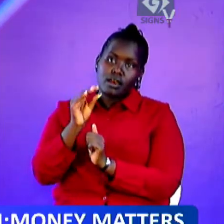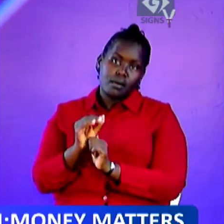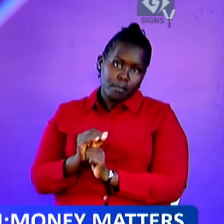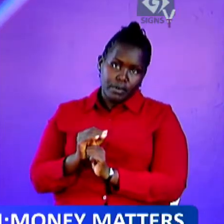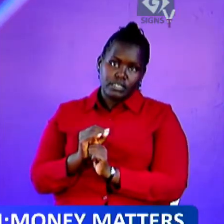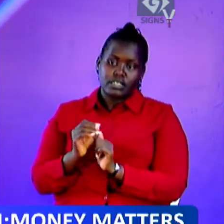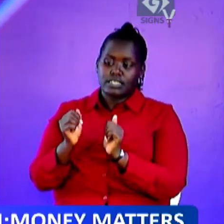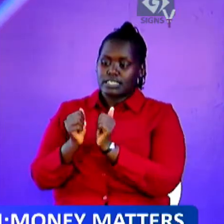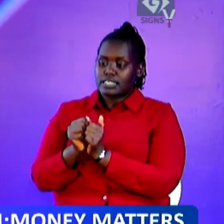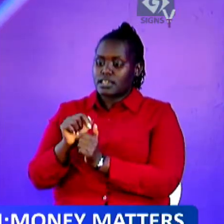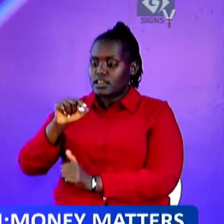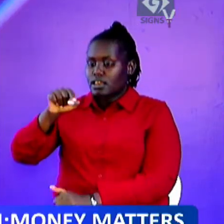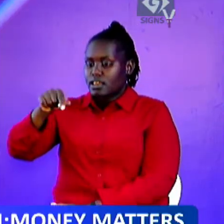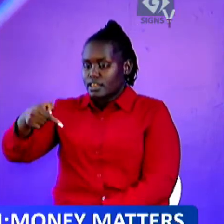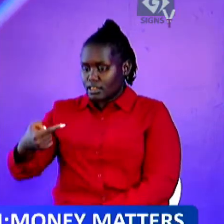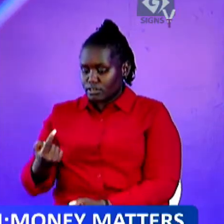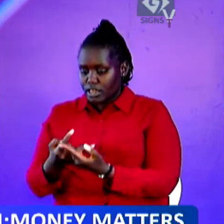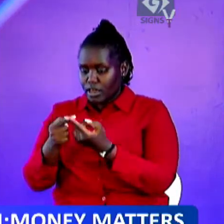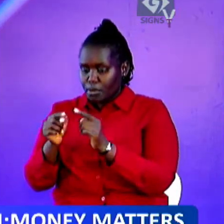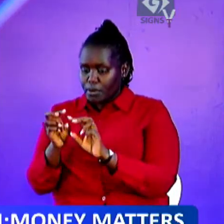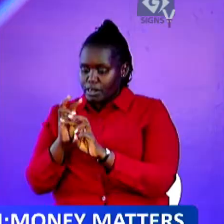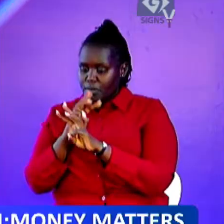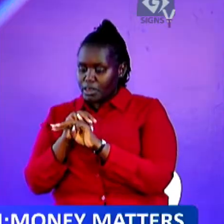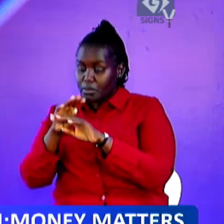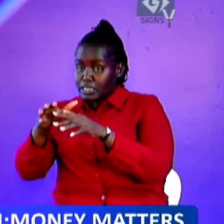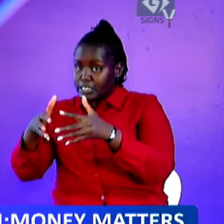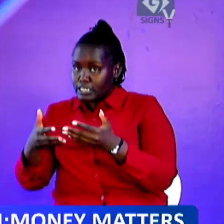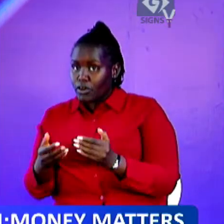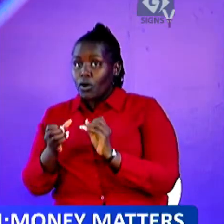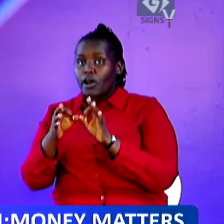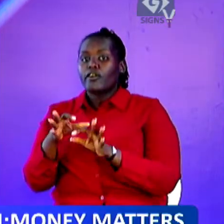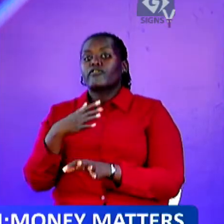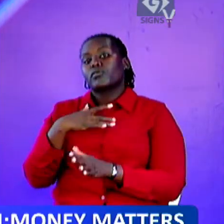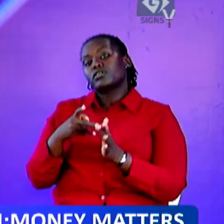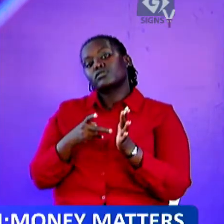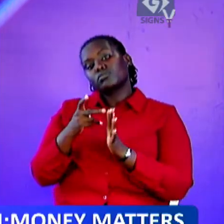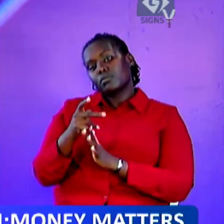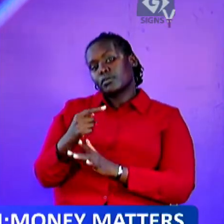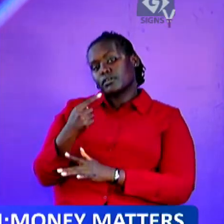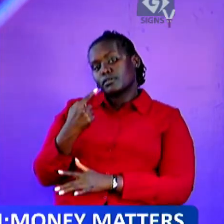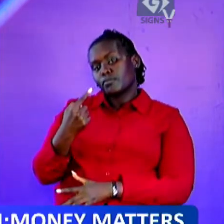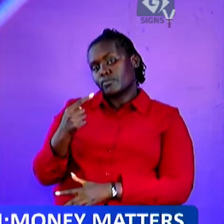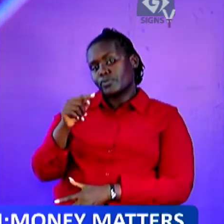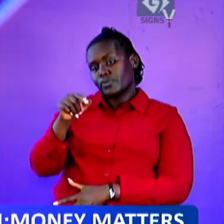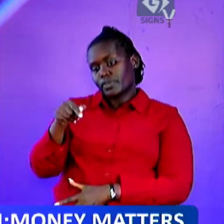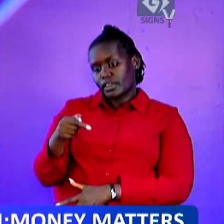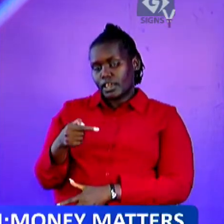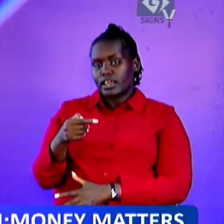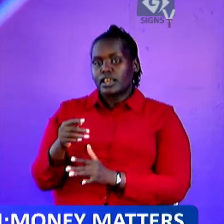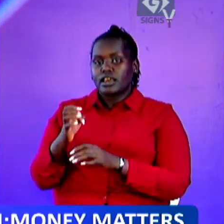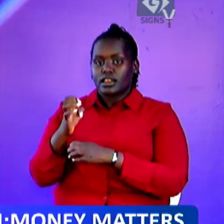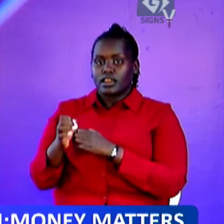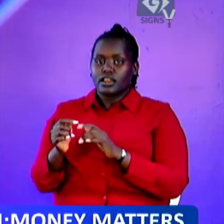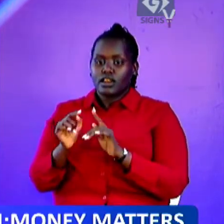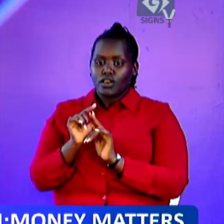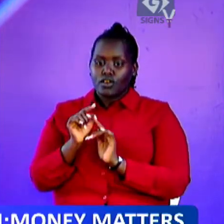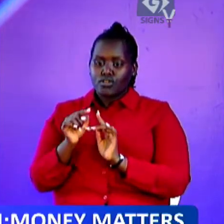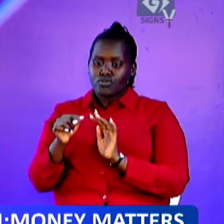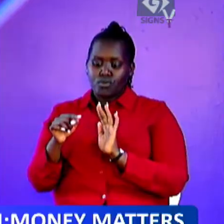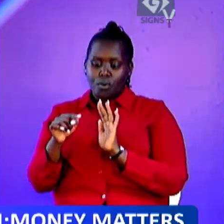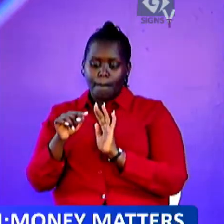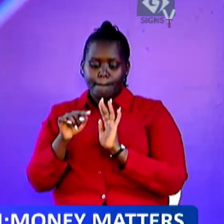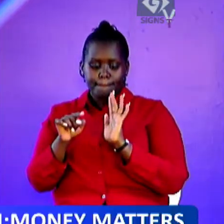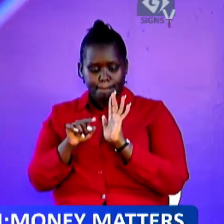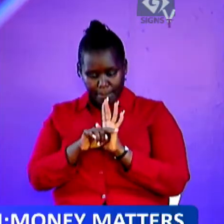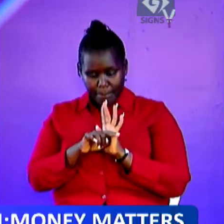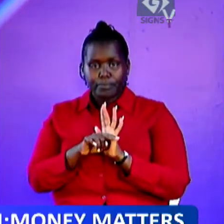is 10K. But the mathematics is like this. You want to be paid 100,000 at the end. Yeah. So you minus that 10%, you minus that